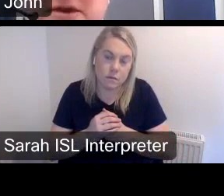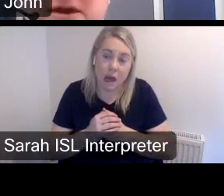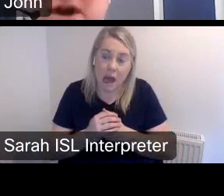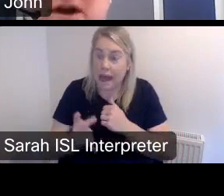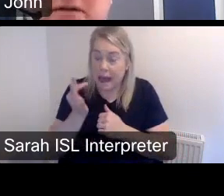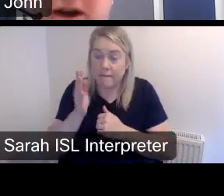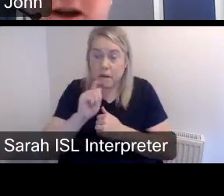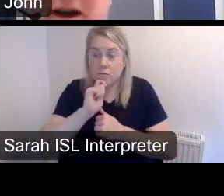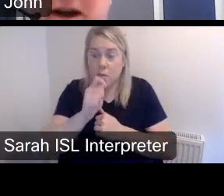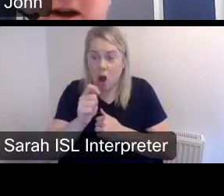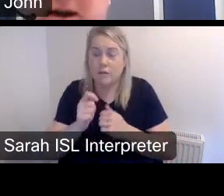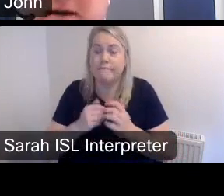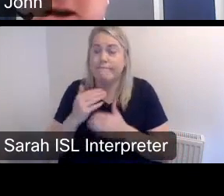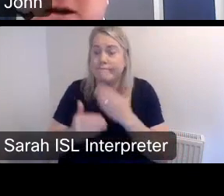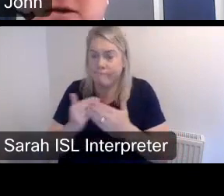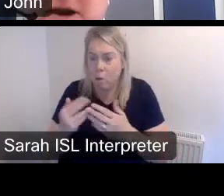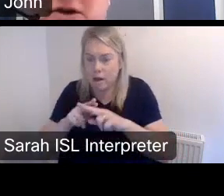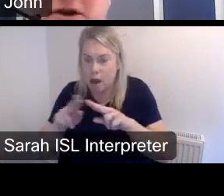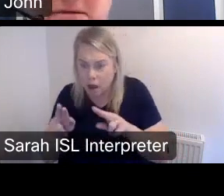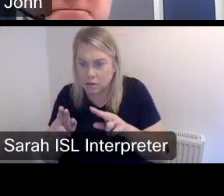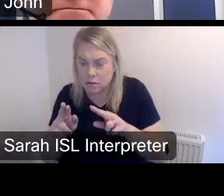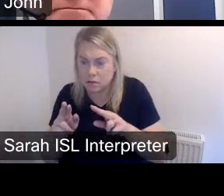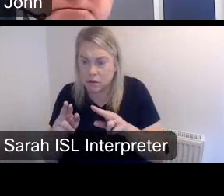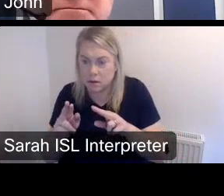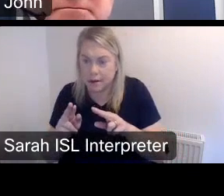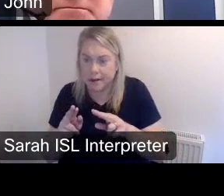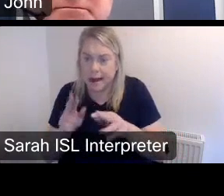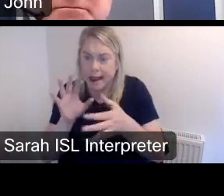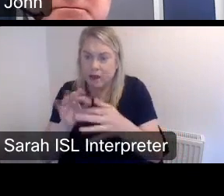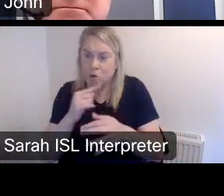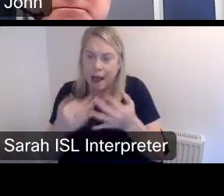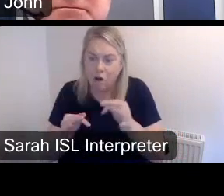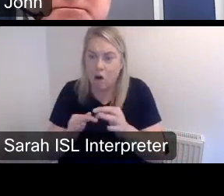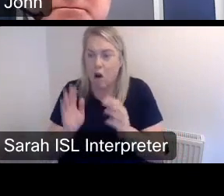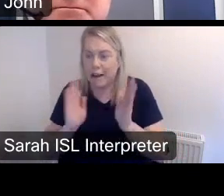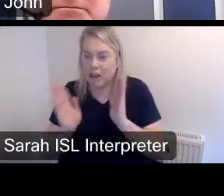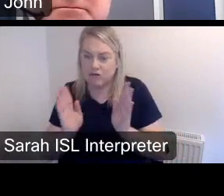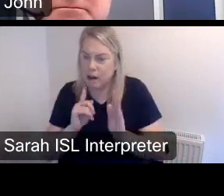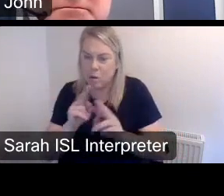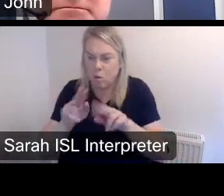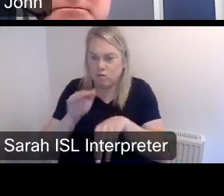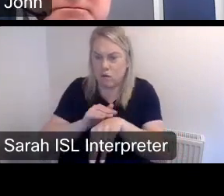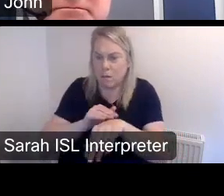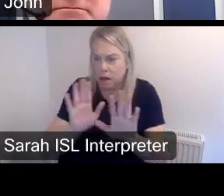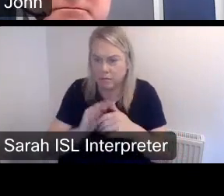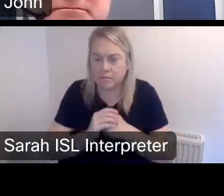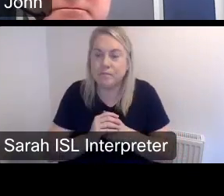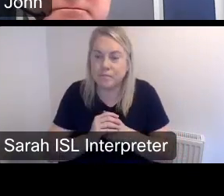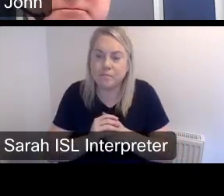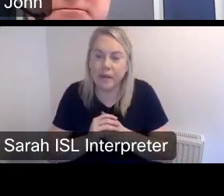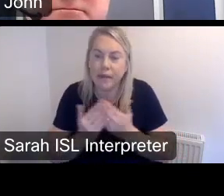the result of an error or an injury. Perfect. Thank you, John. That was very